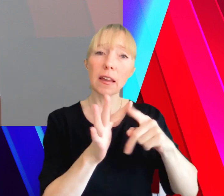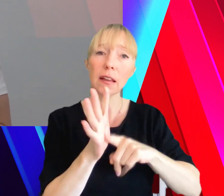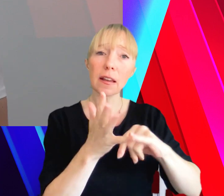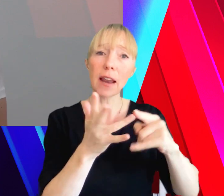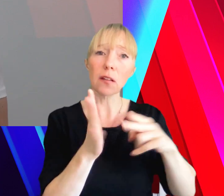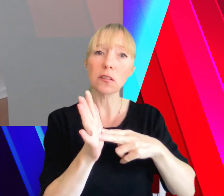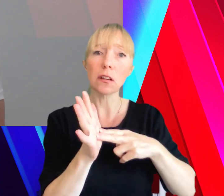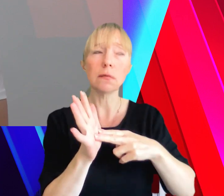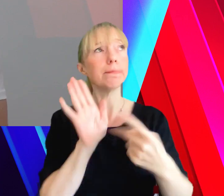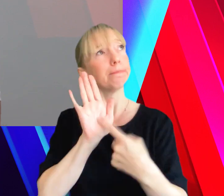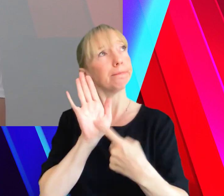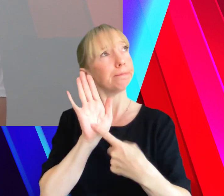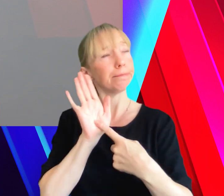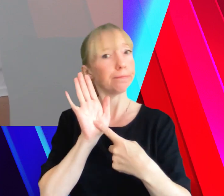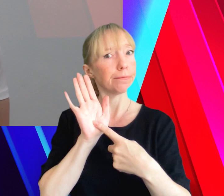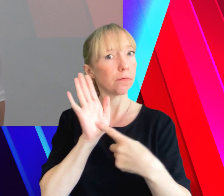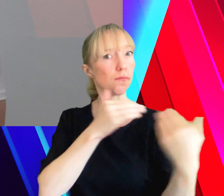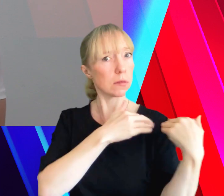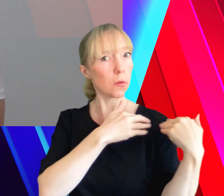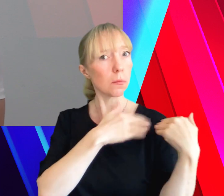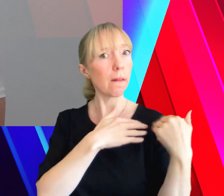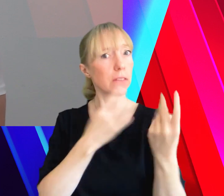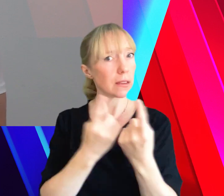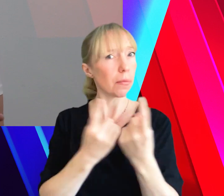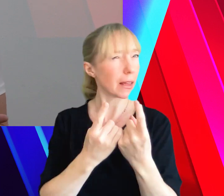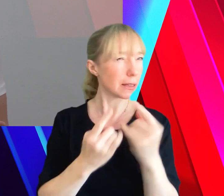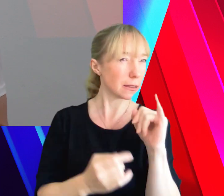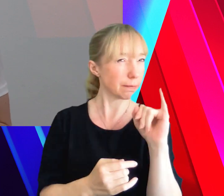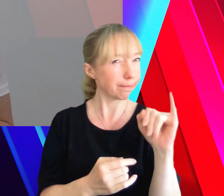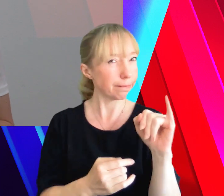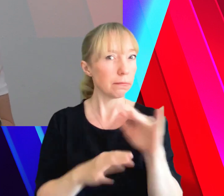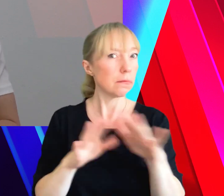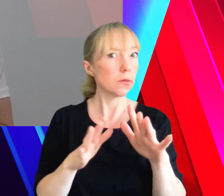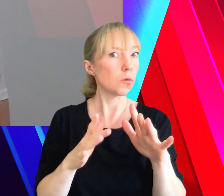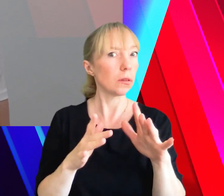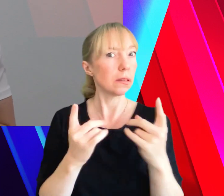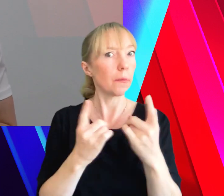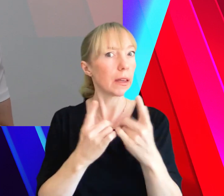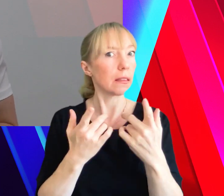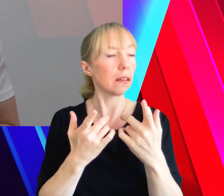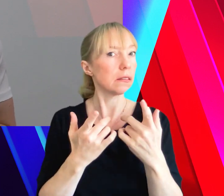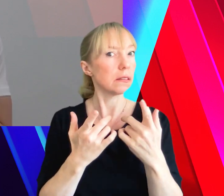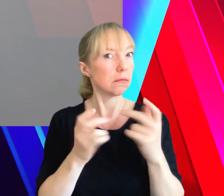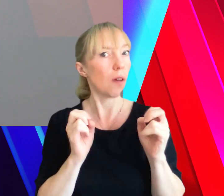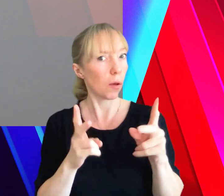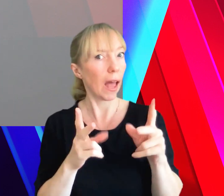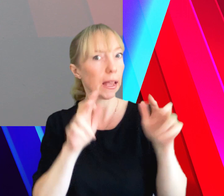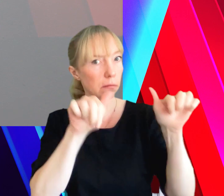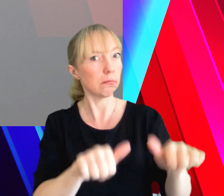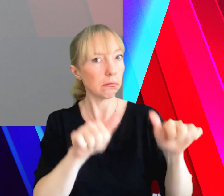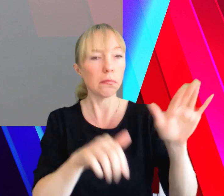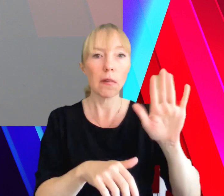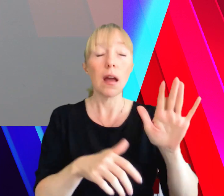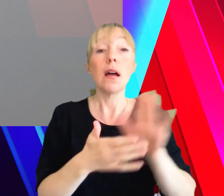being held accountable for something that is kind of like problematic or something that really shouldn't be kept going in the culture. So